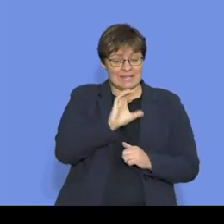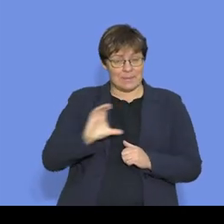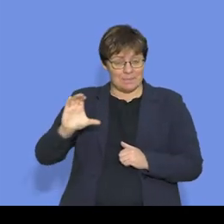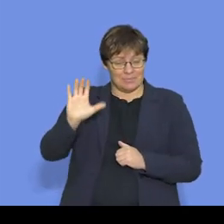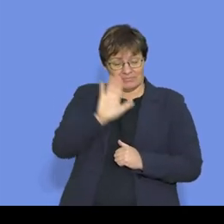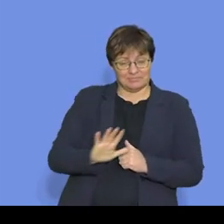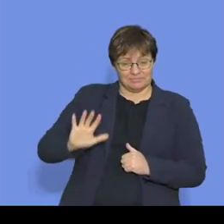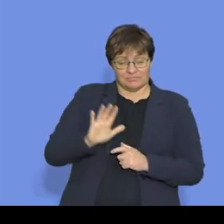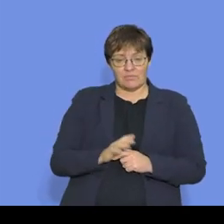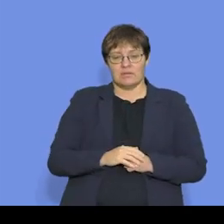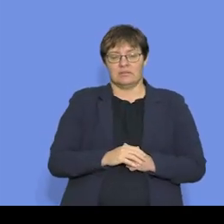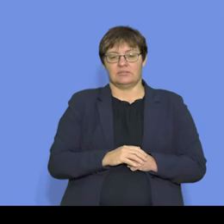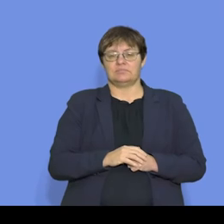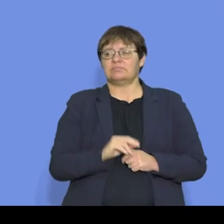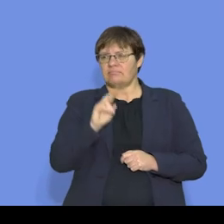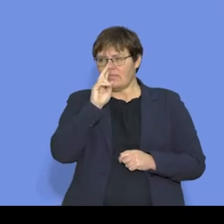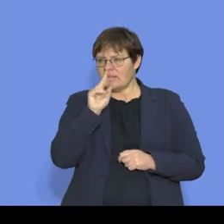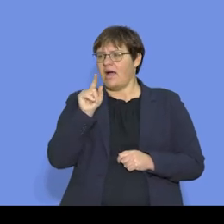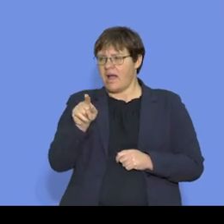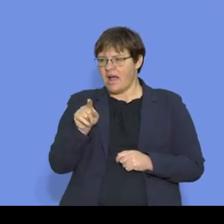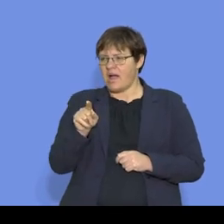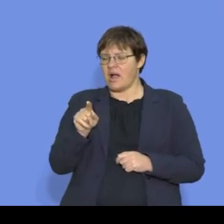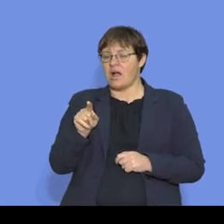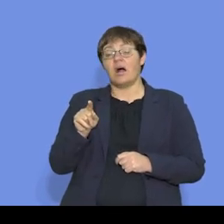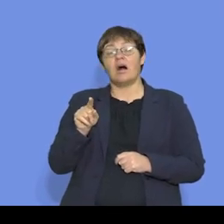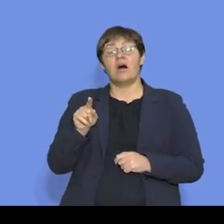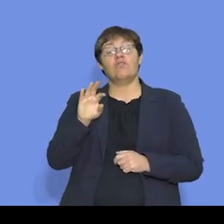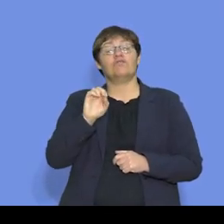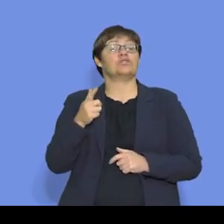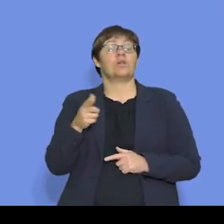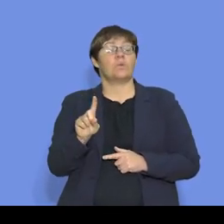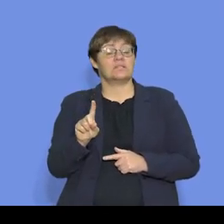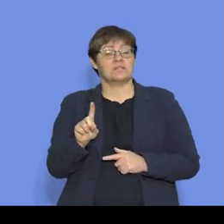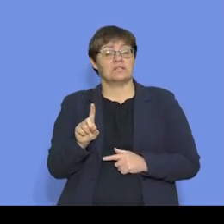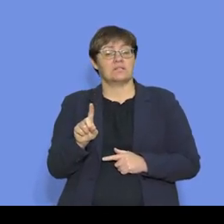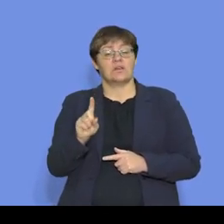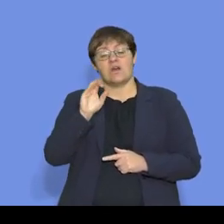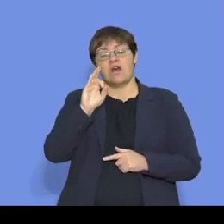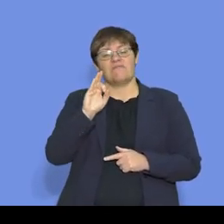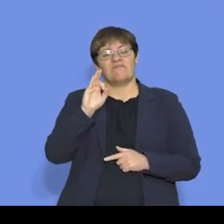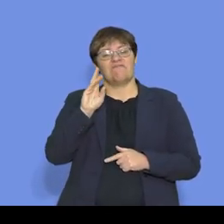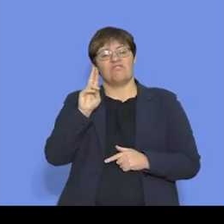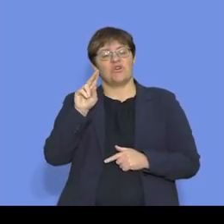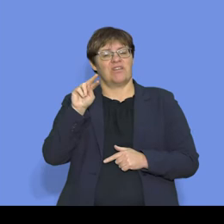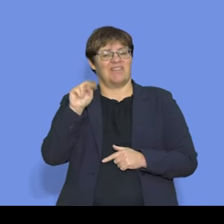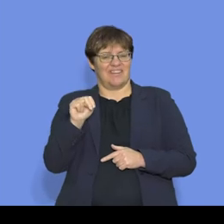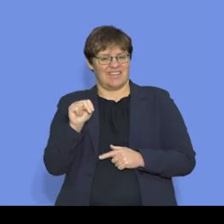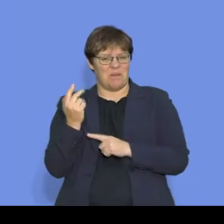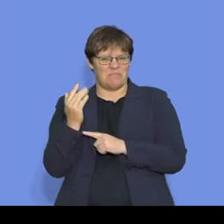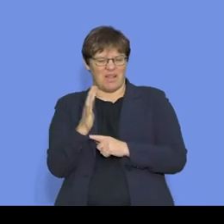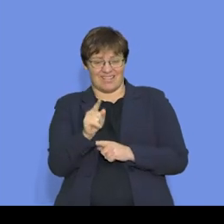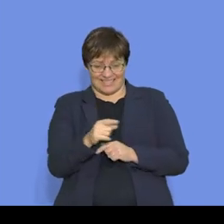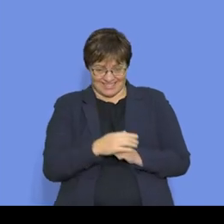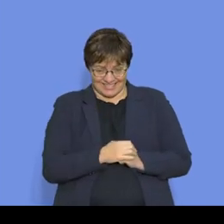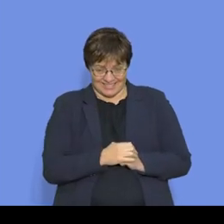you can clearly see that that is the fossil of a fern. It looks very much like some